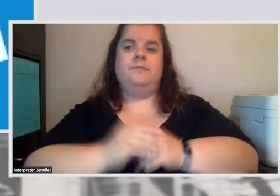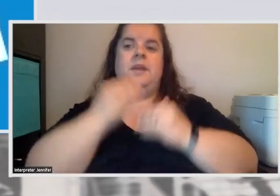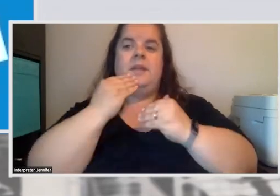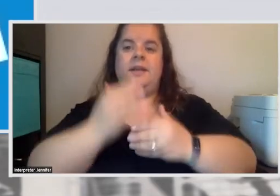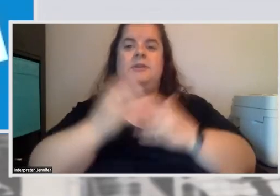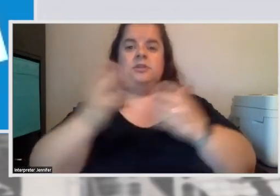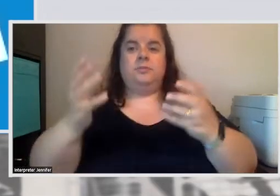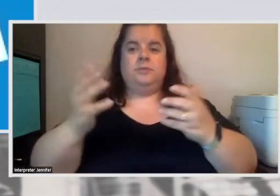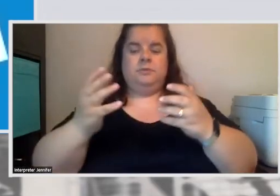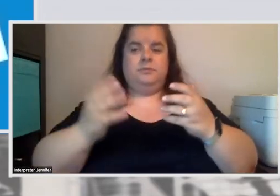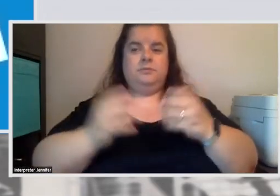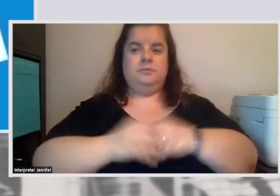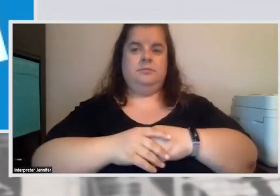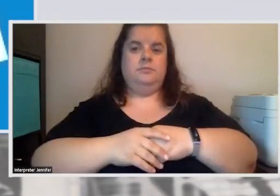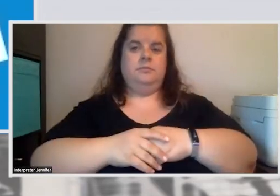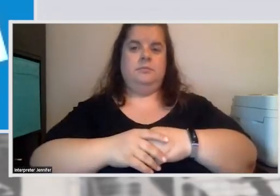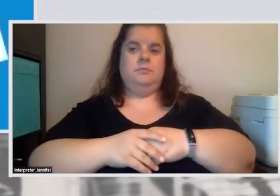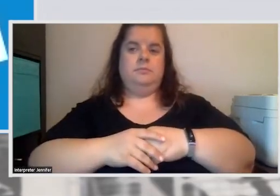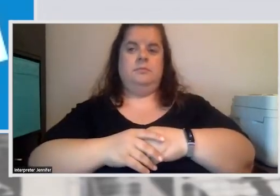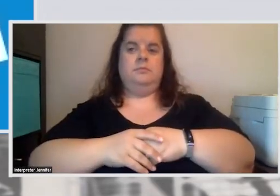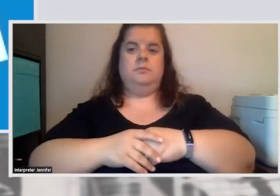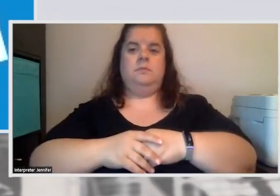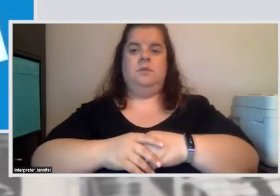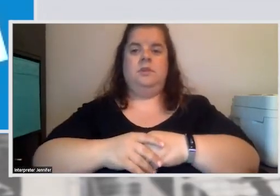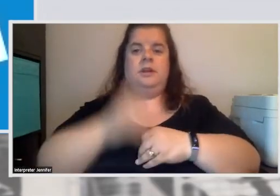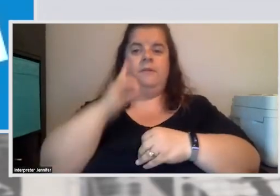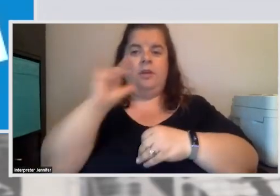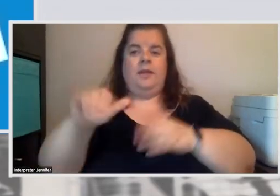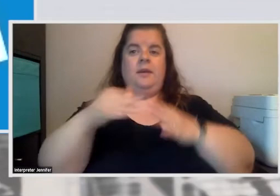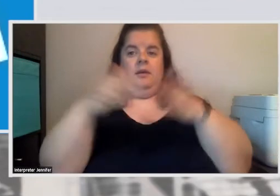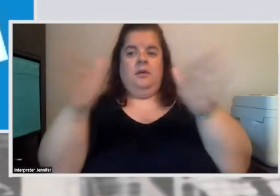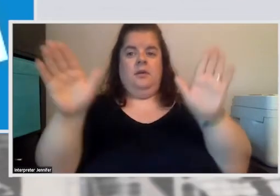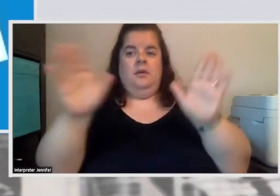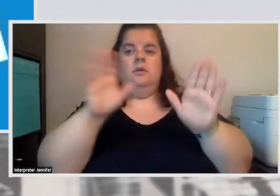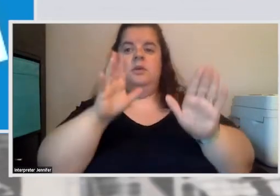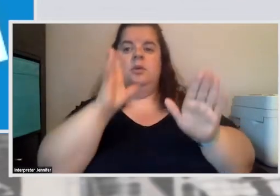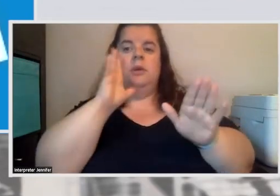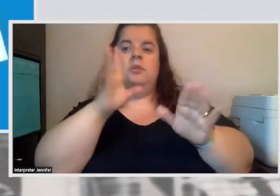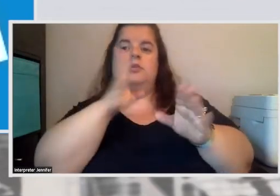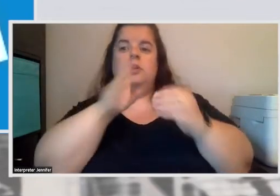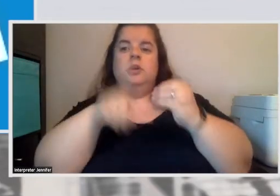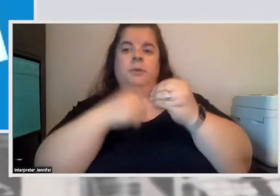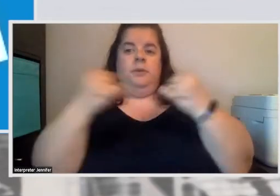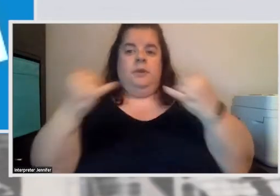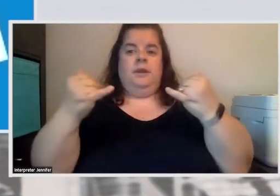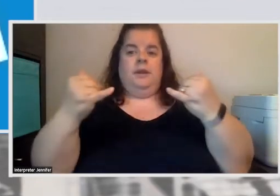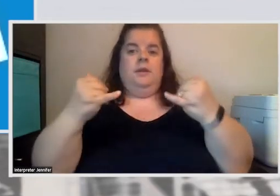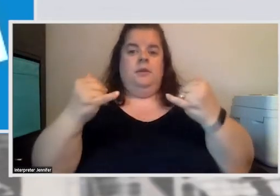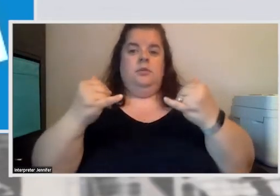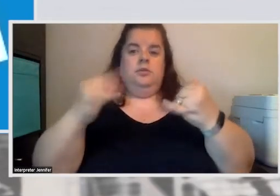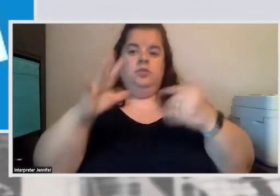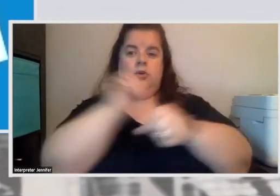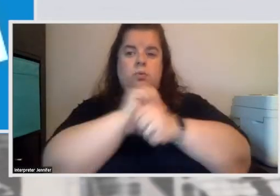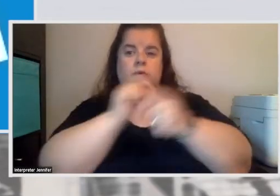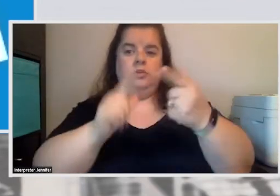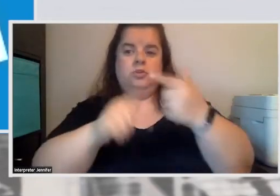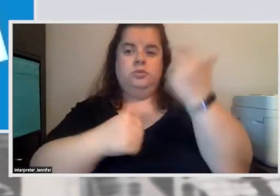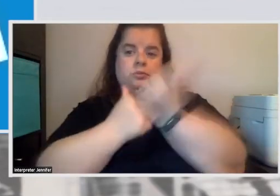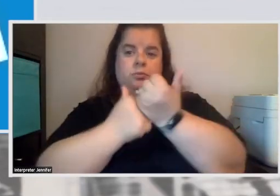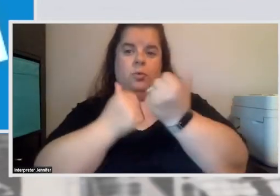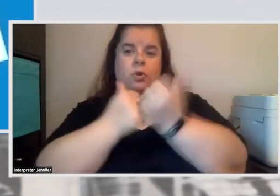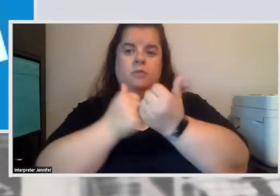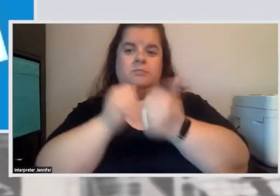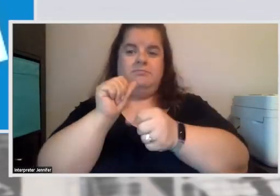can, thanks so much for that overview. The other leg that we'll talk about a bit here is, our work to support entrepreneurs and small businesses.